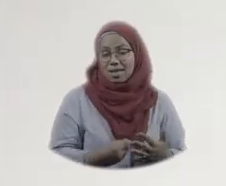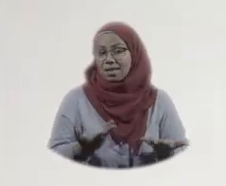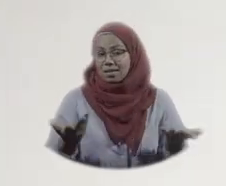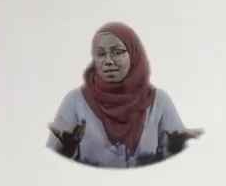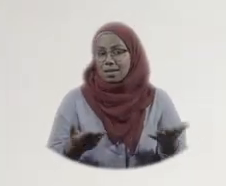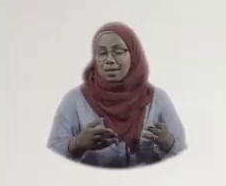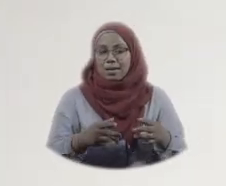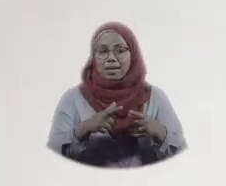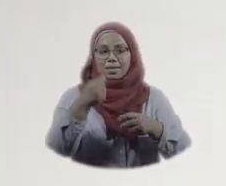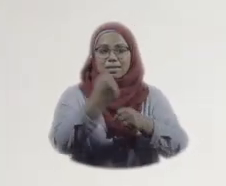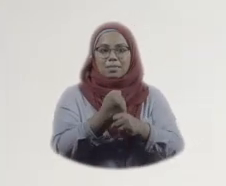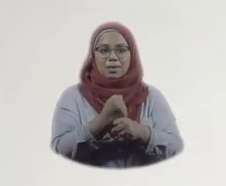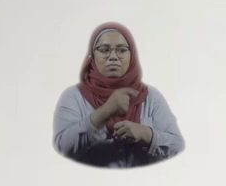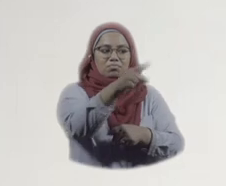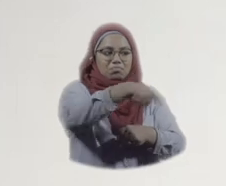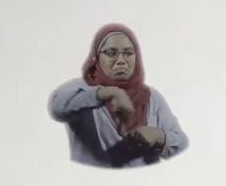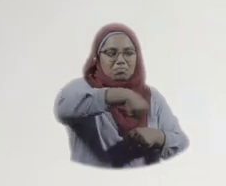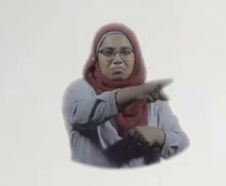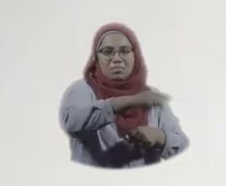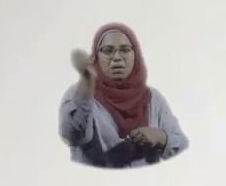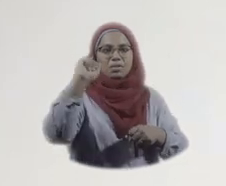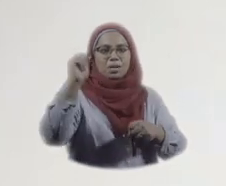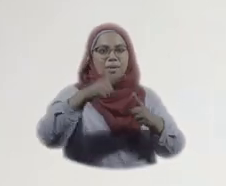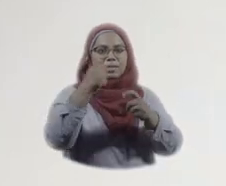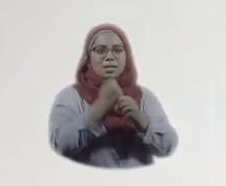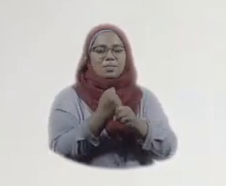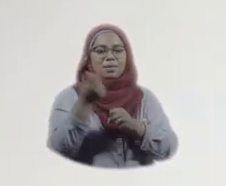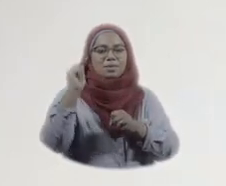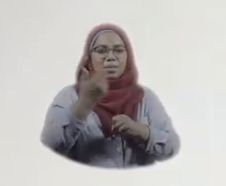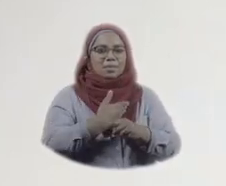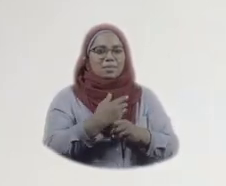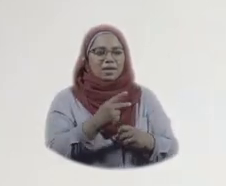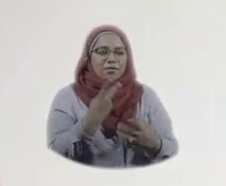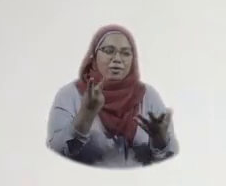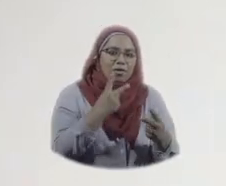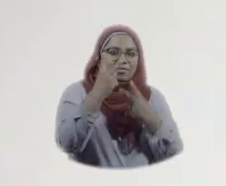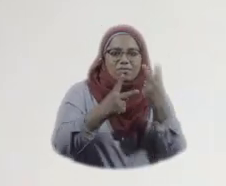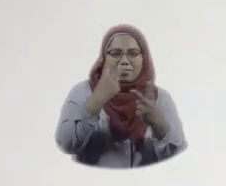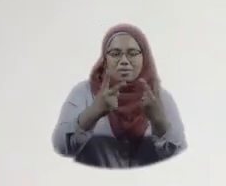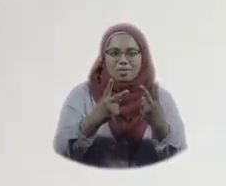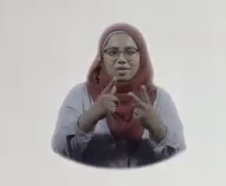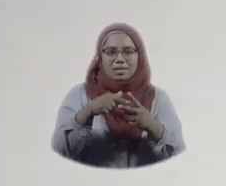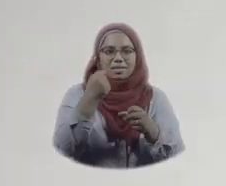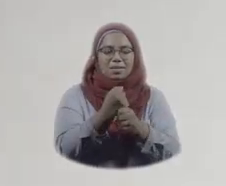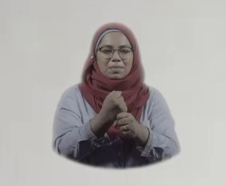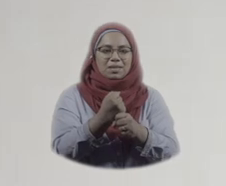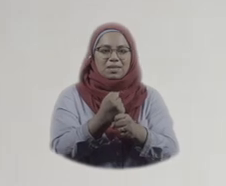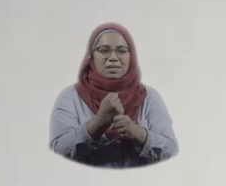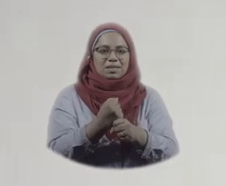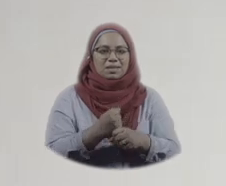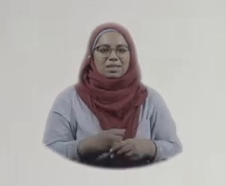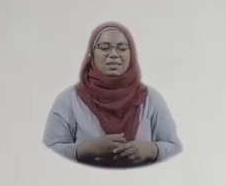sadly. Like, kamati fiharata ko guys, mihako sete, mihako hodanya, anane hama.